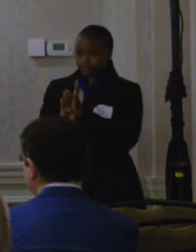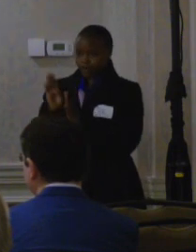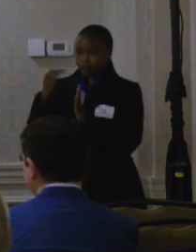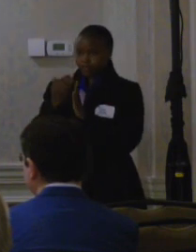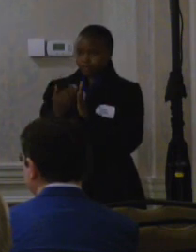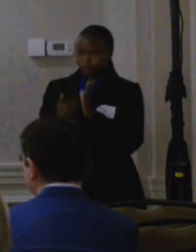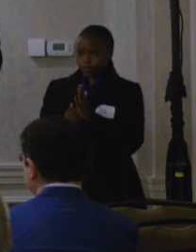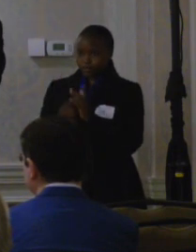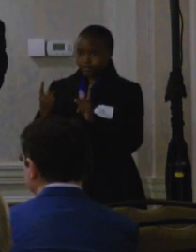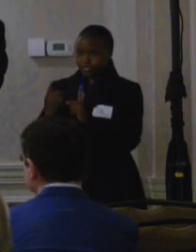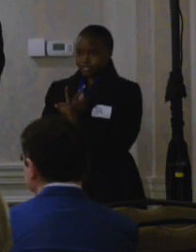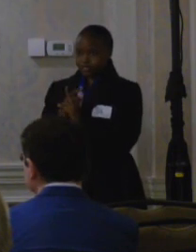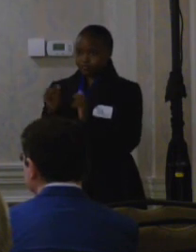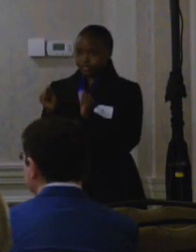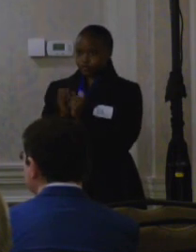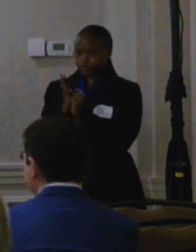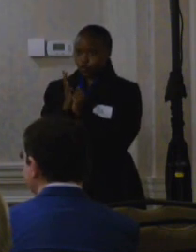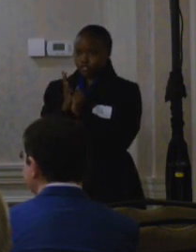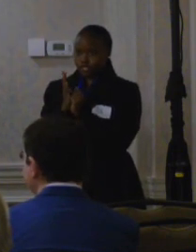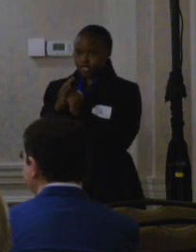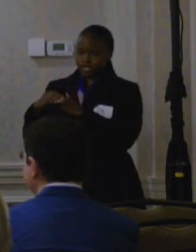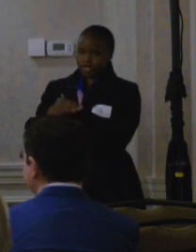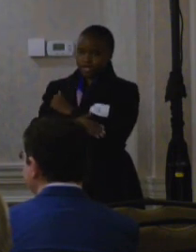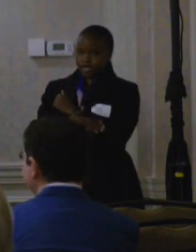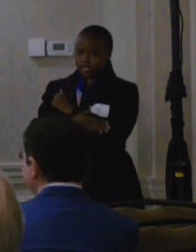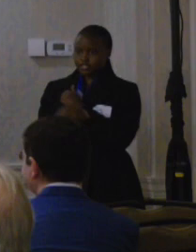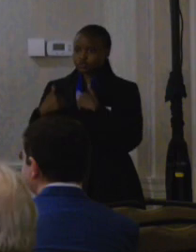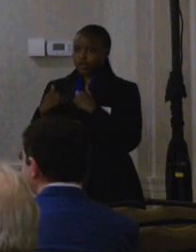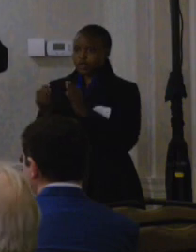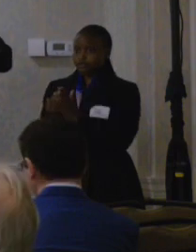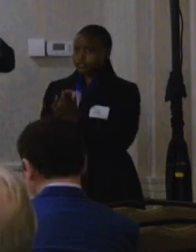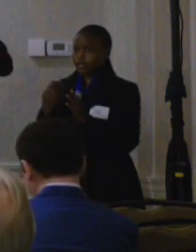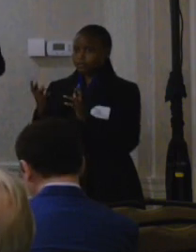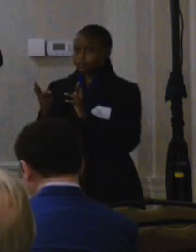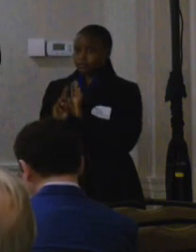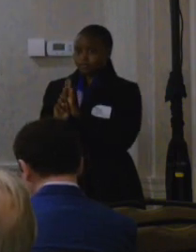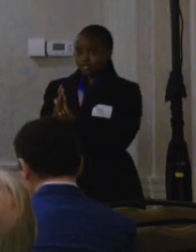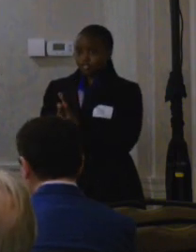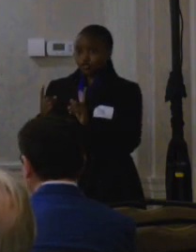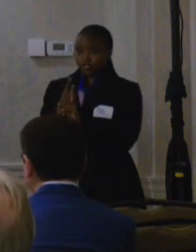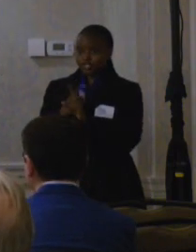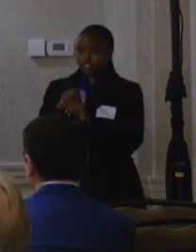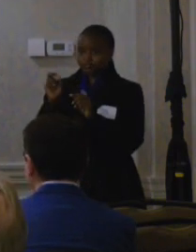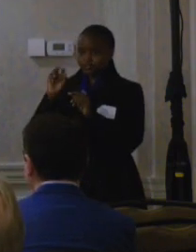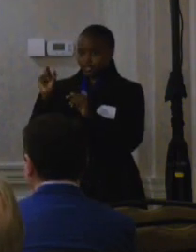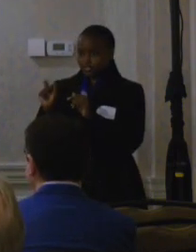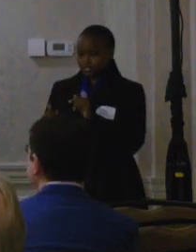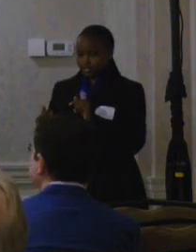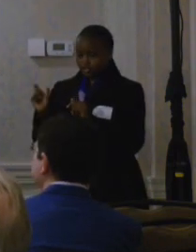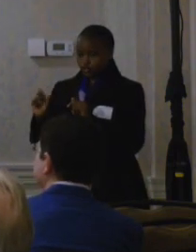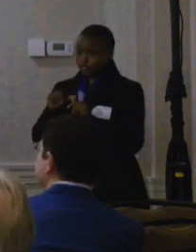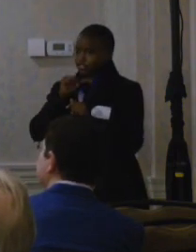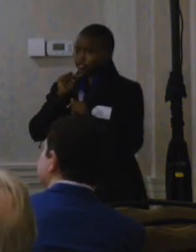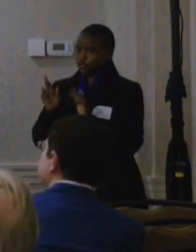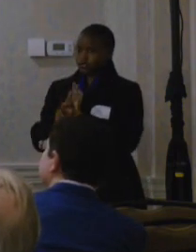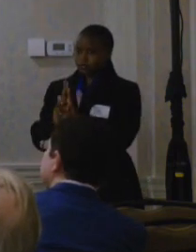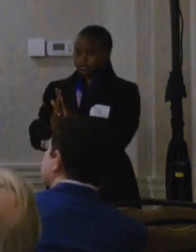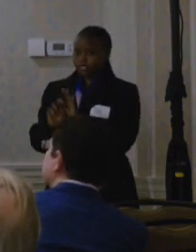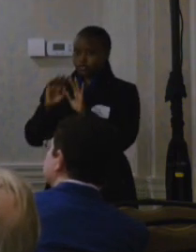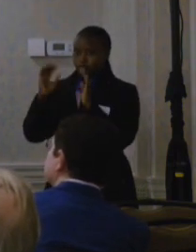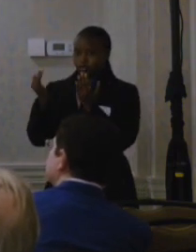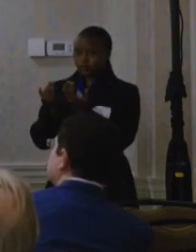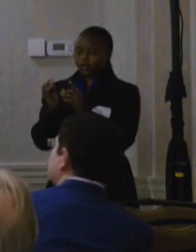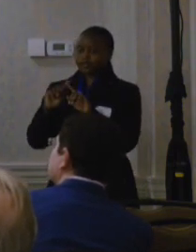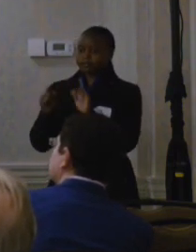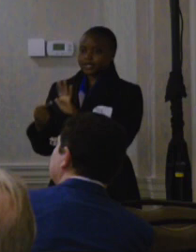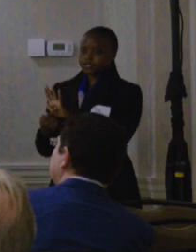14 countries. You can see a little map. So we have some representation in different regions. Obviously, this is not representative of the world, right? But it is